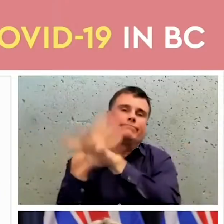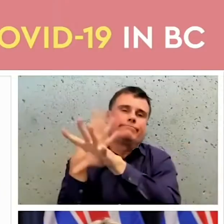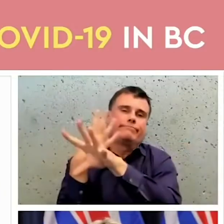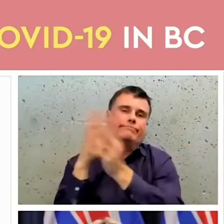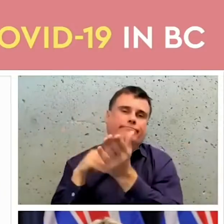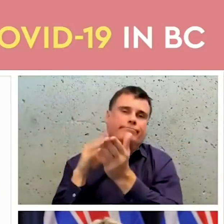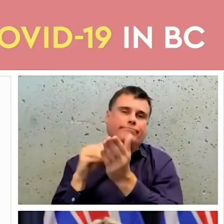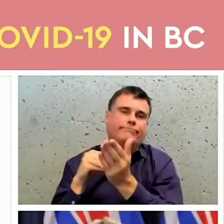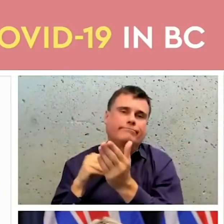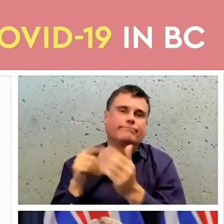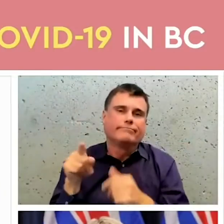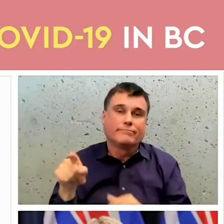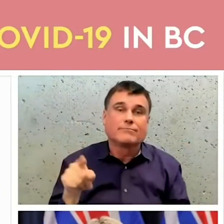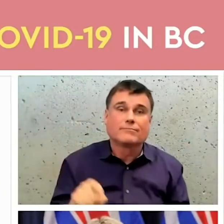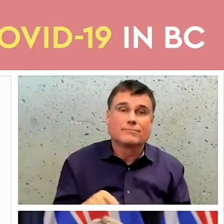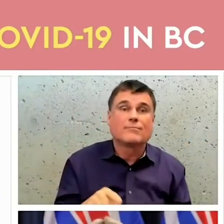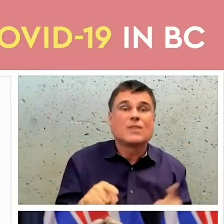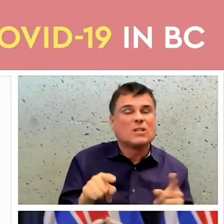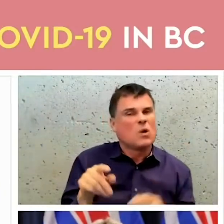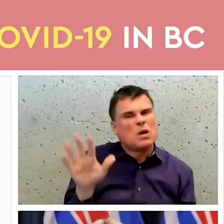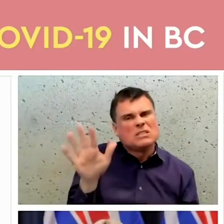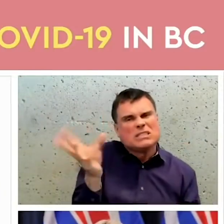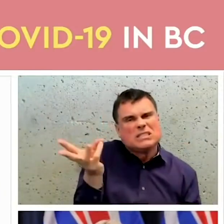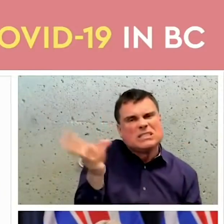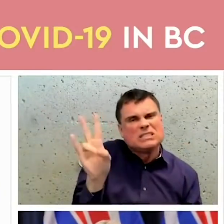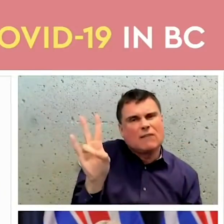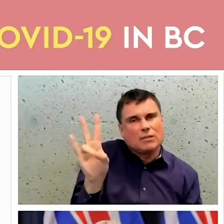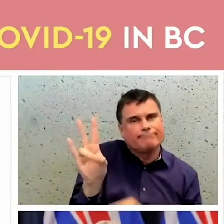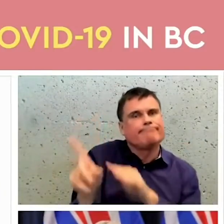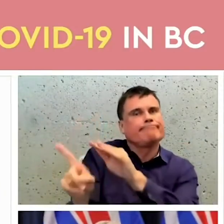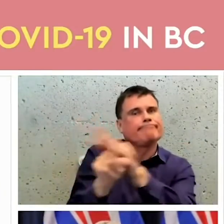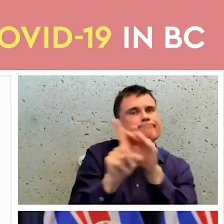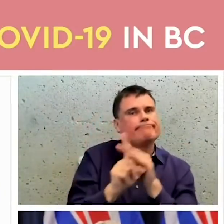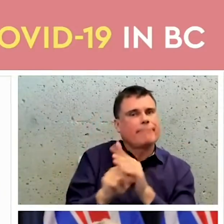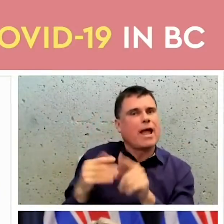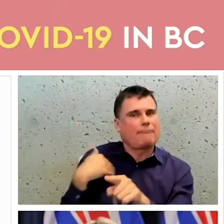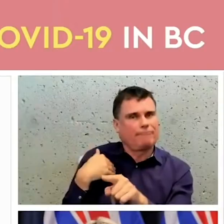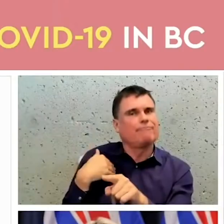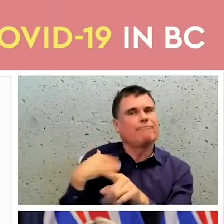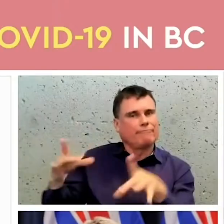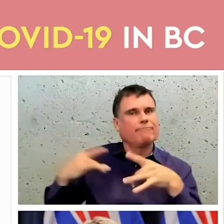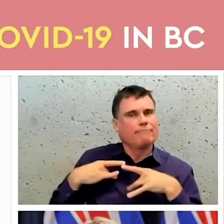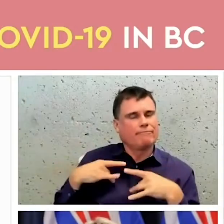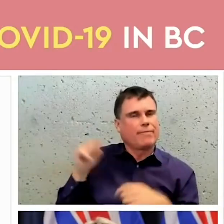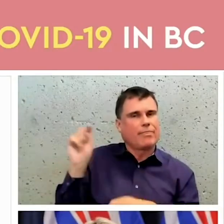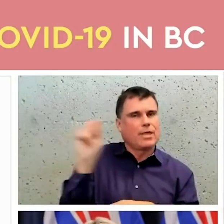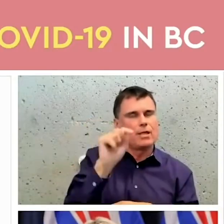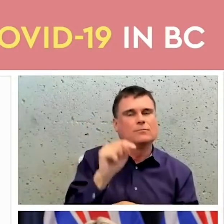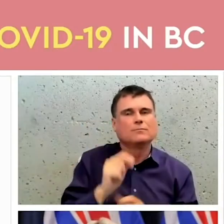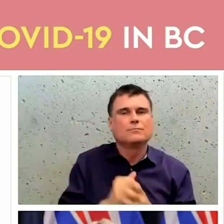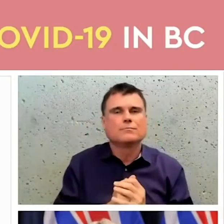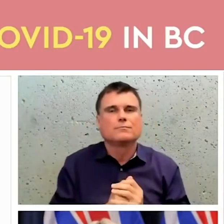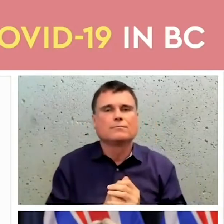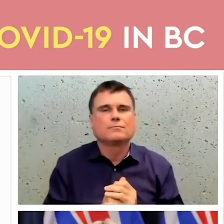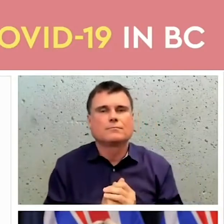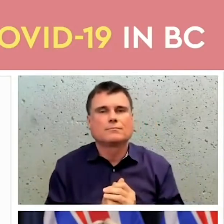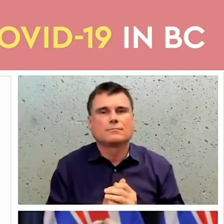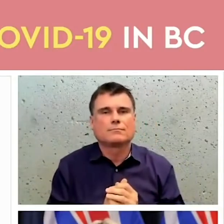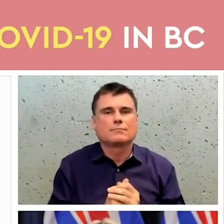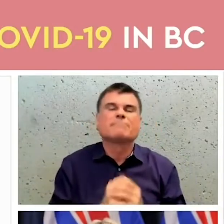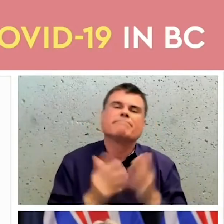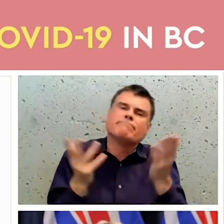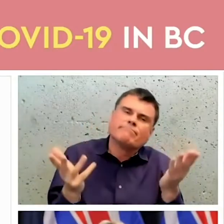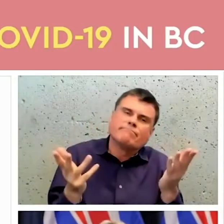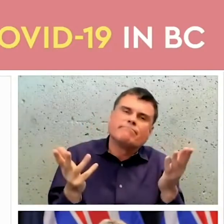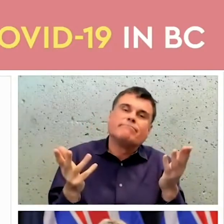additional school outbreaks that have been reported, including one today in Northern Health. So again, outbreaks are rare